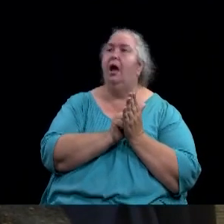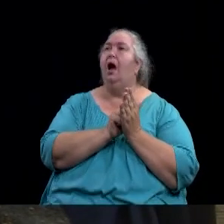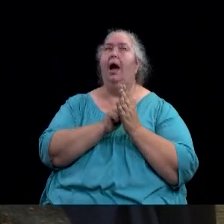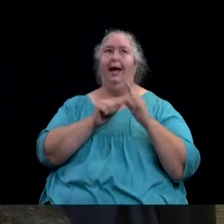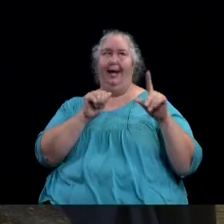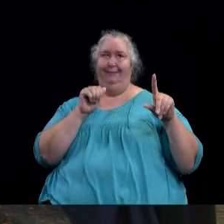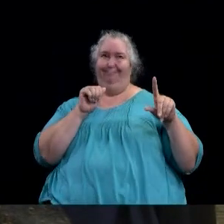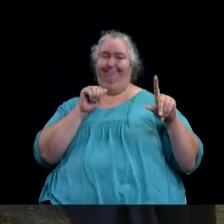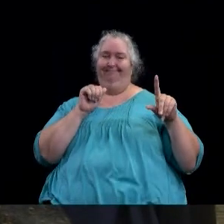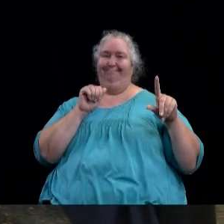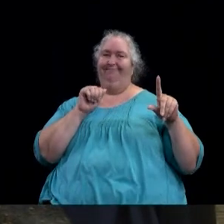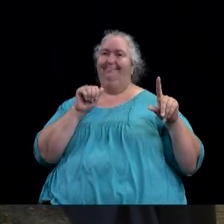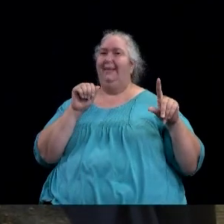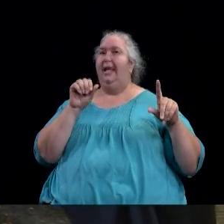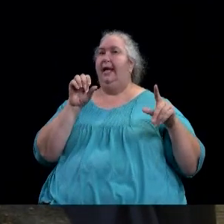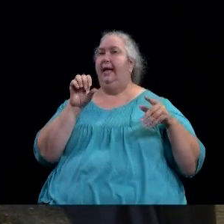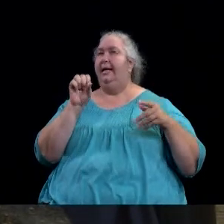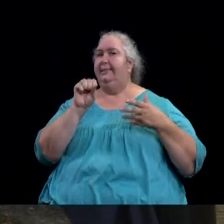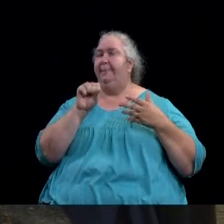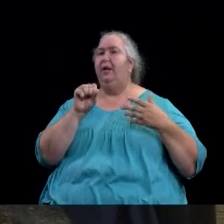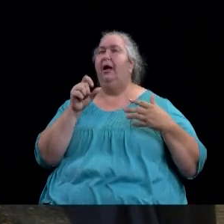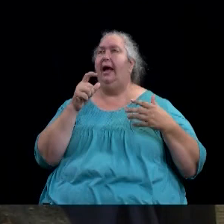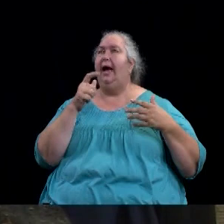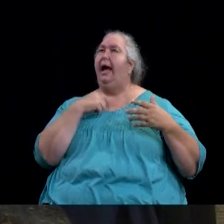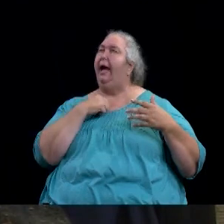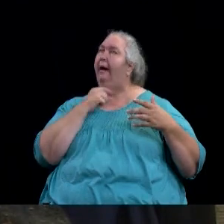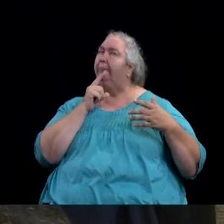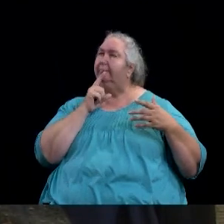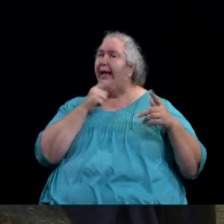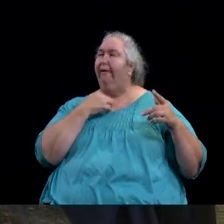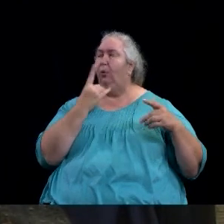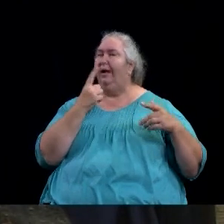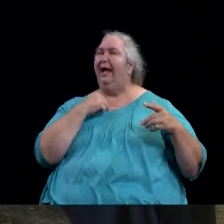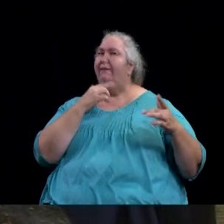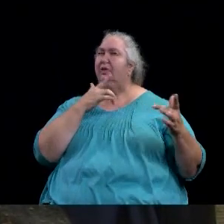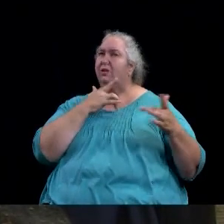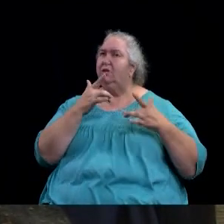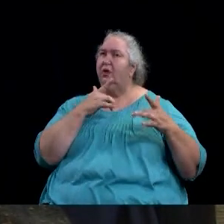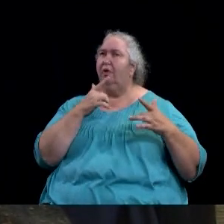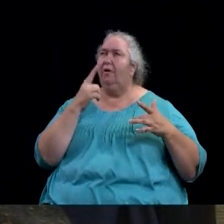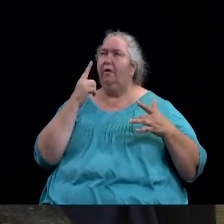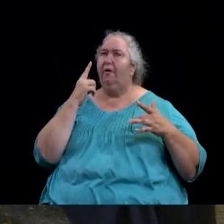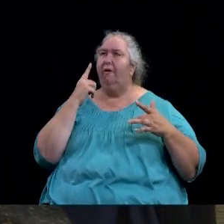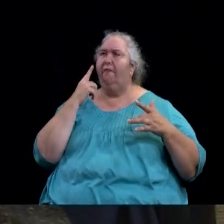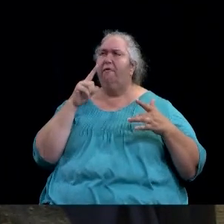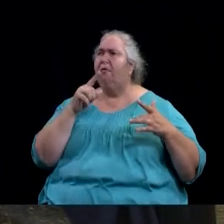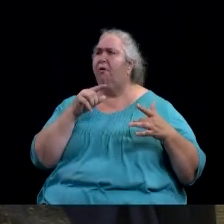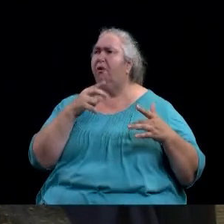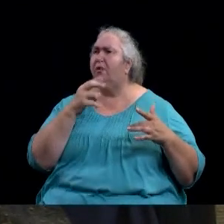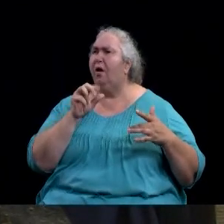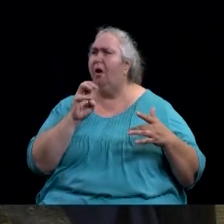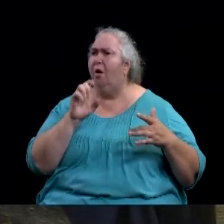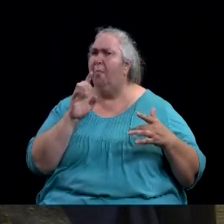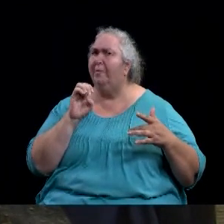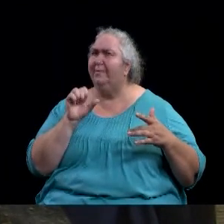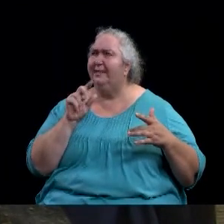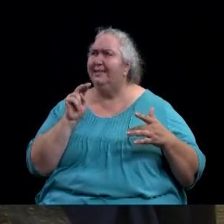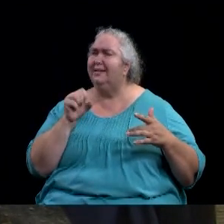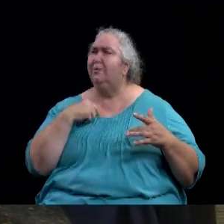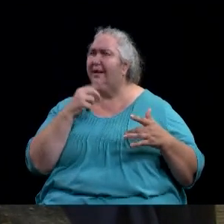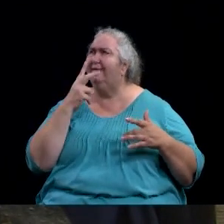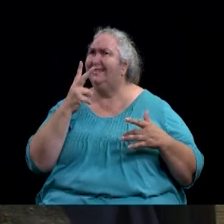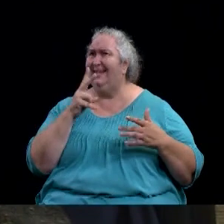very concerned with the number of homicides we have seen in Waco alone this year. And I have been